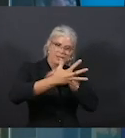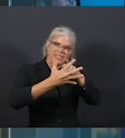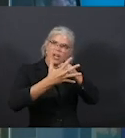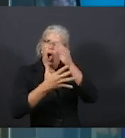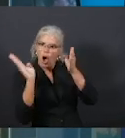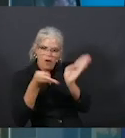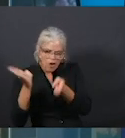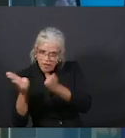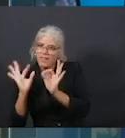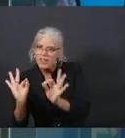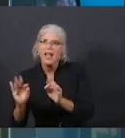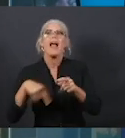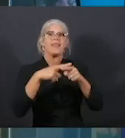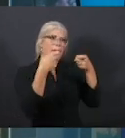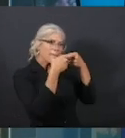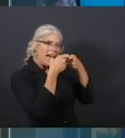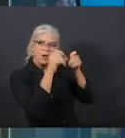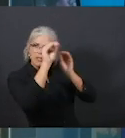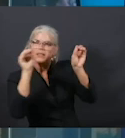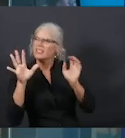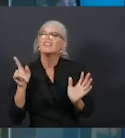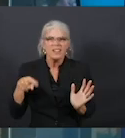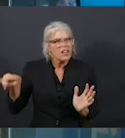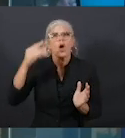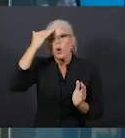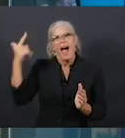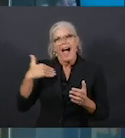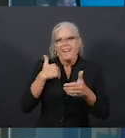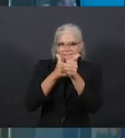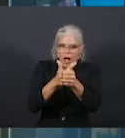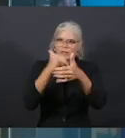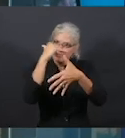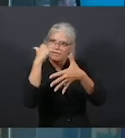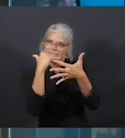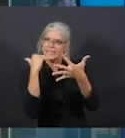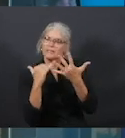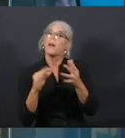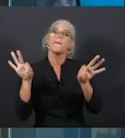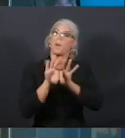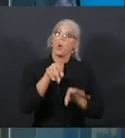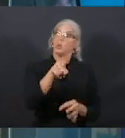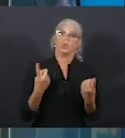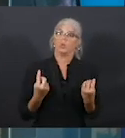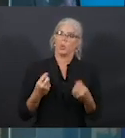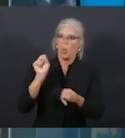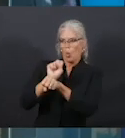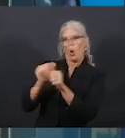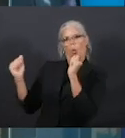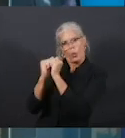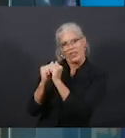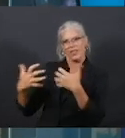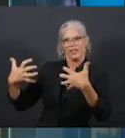did not do that in Hermine, of course. So that's something that's really important. But you got to work together. We need to have a sense of urgency